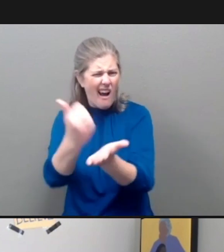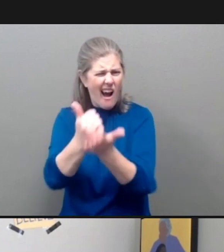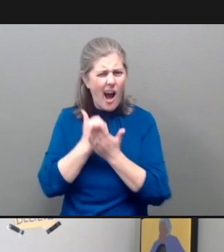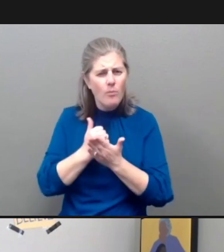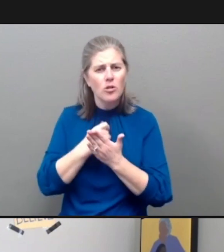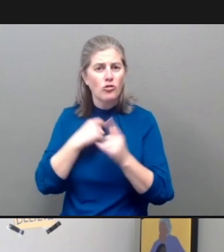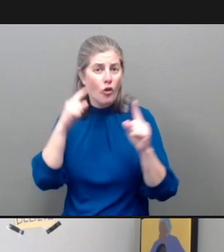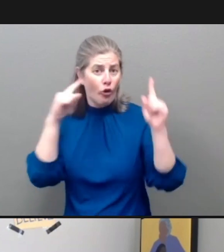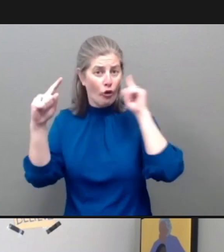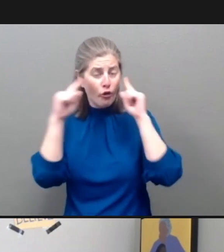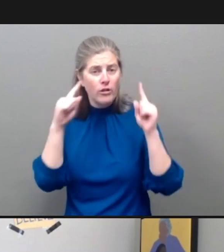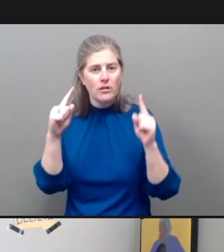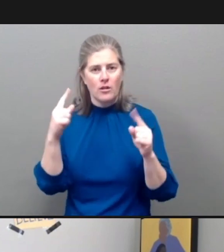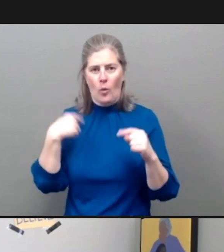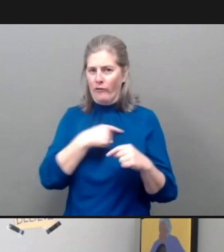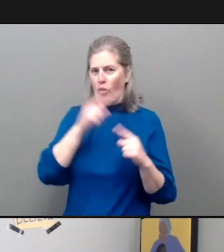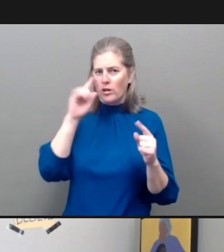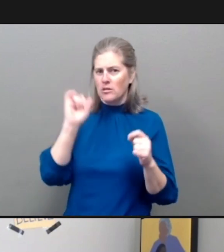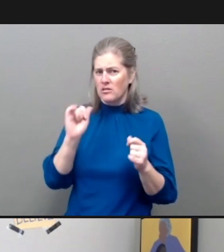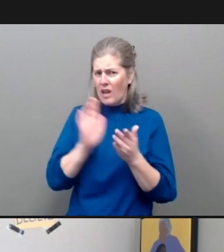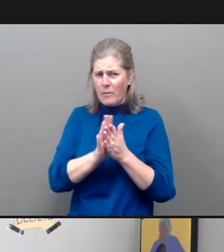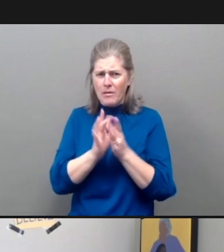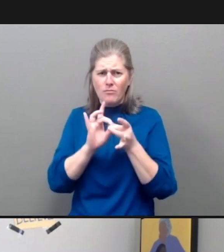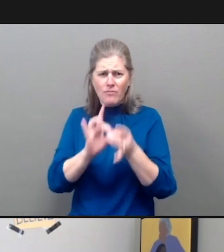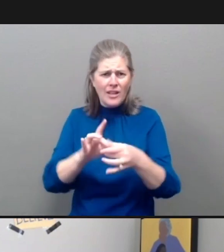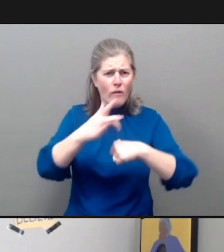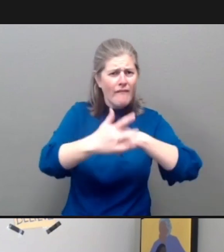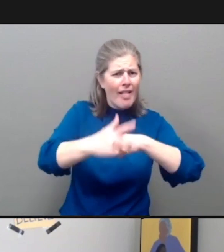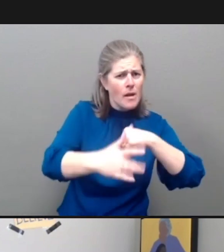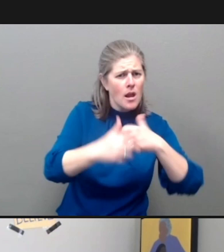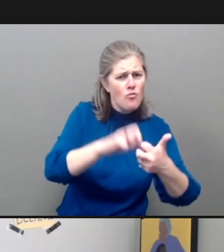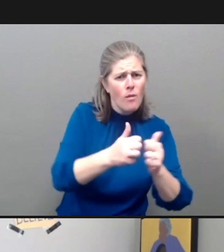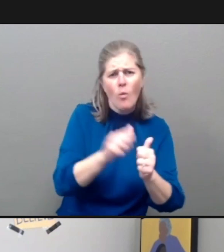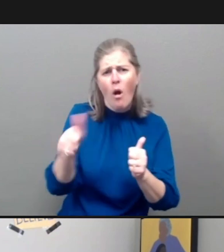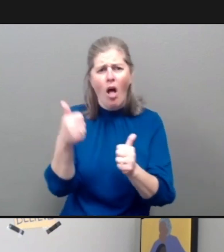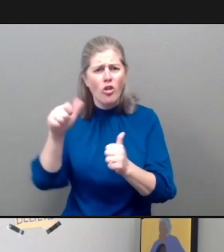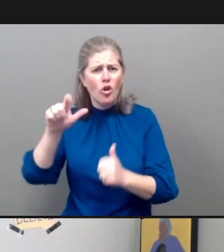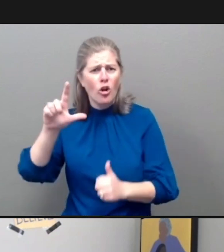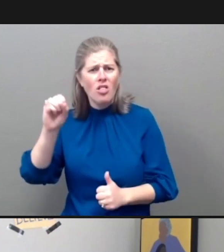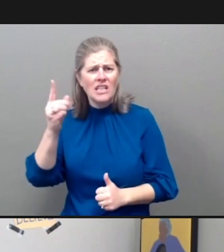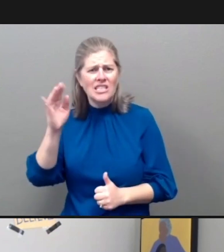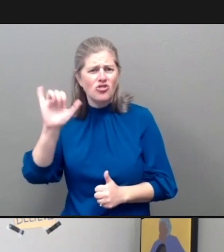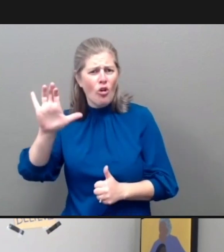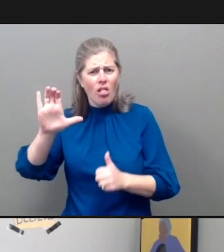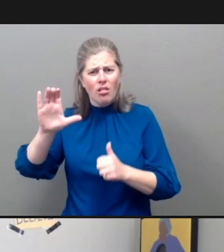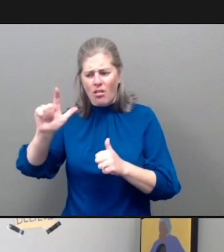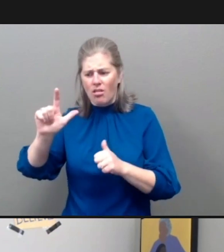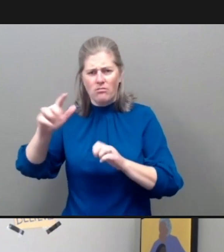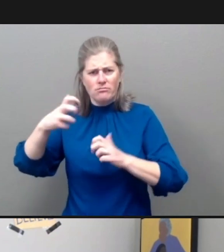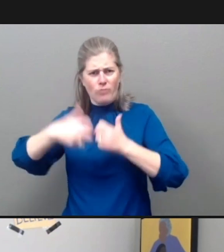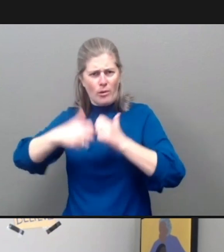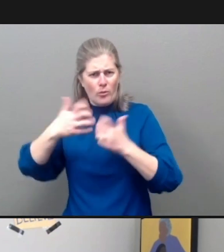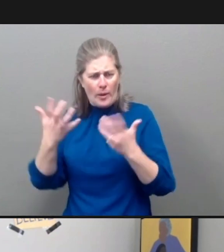hearing this? And could this be an availability problem or some other kind of logistical issue? Thank you.